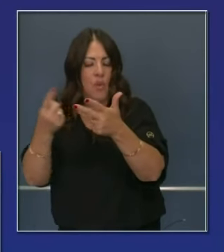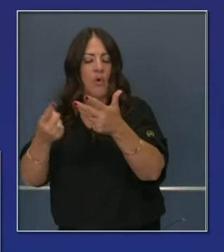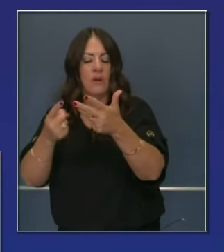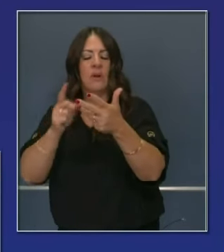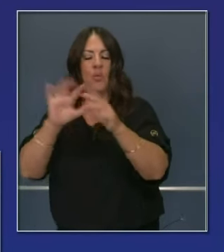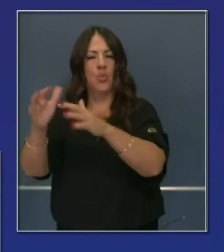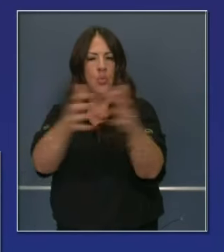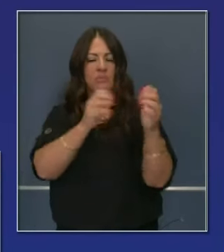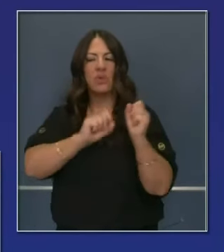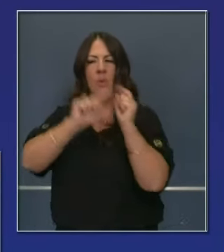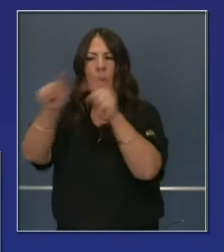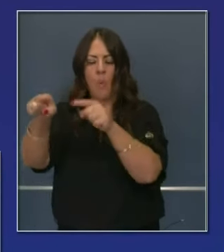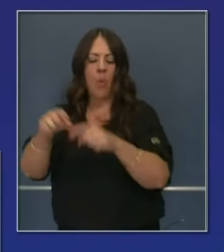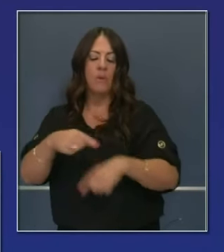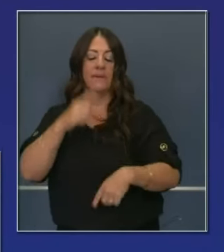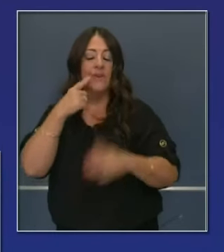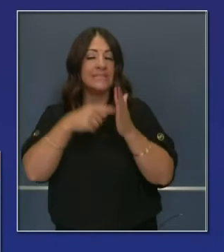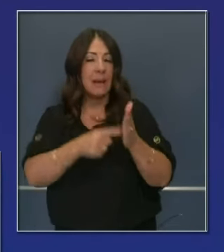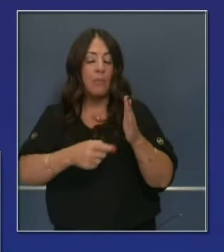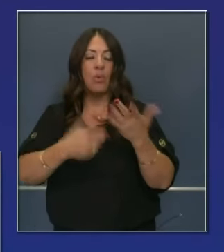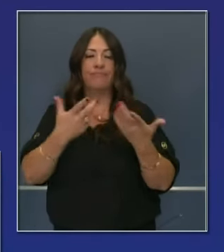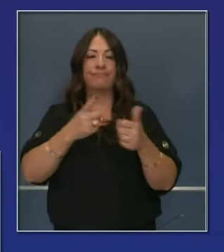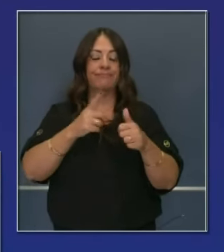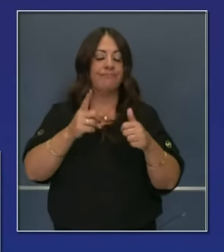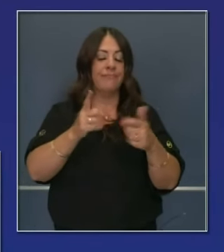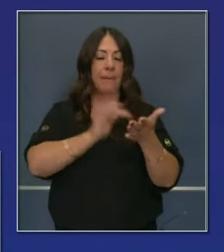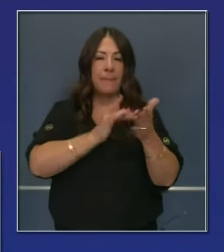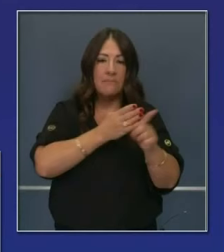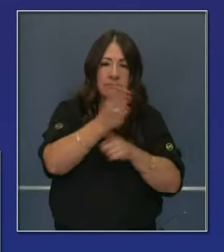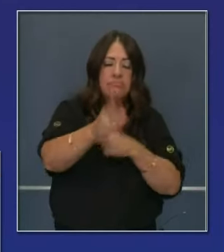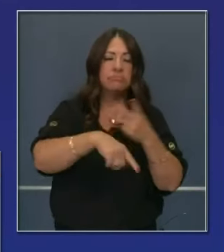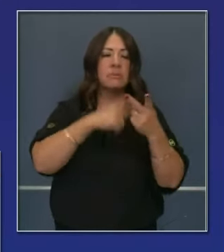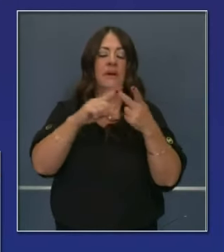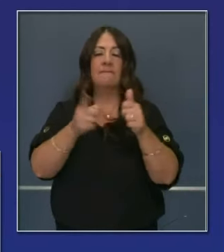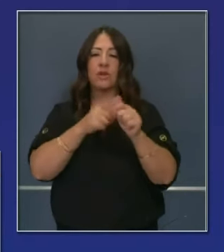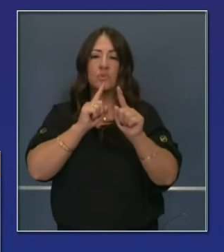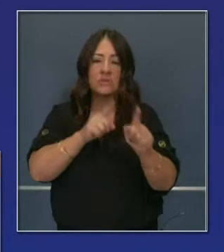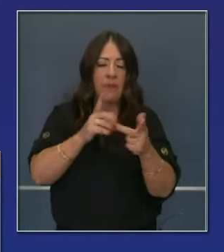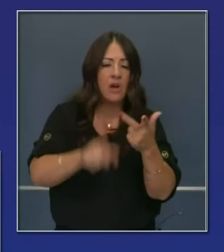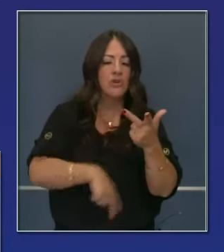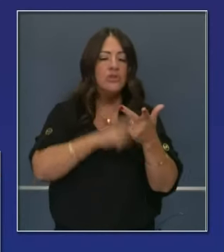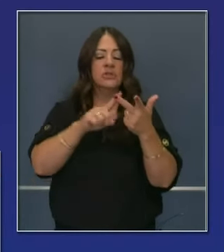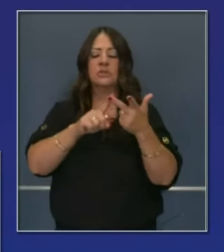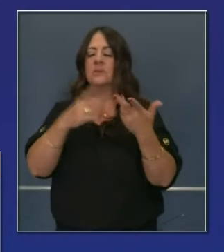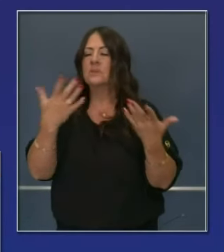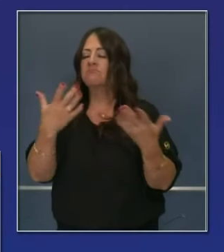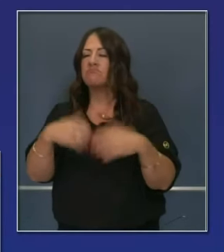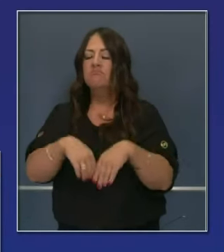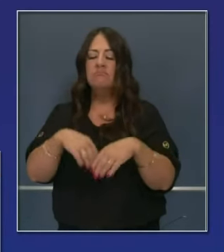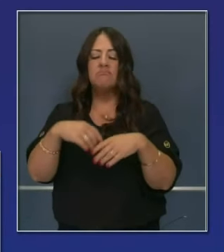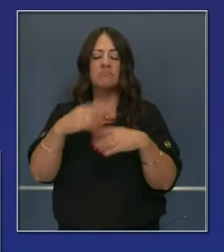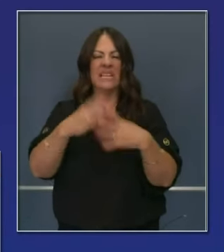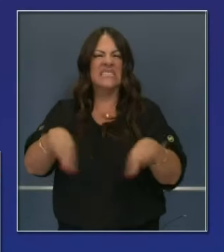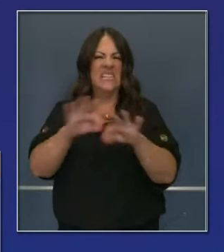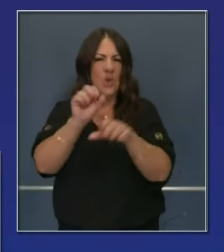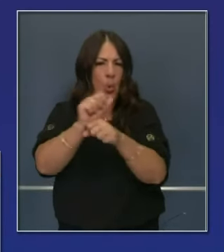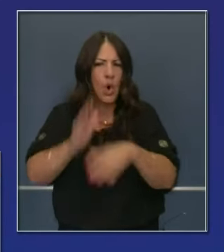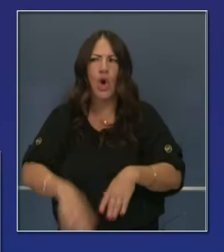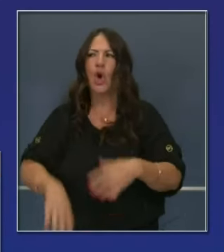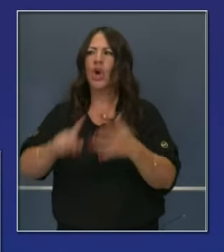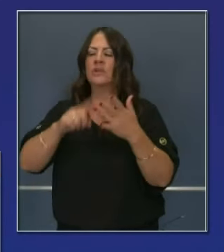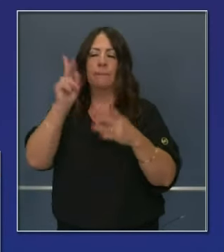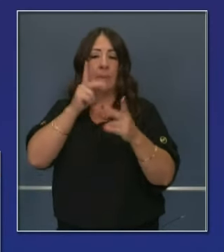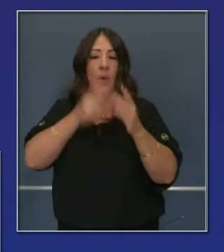high risk, senior populations, again, not just first responders and healthcare workers. All of that is part and parcel of a